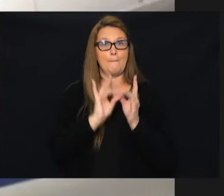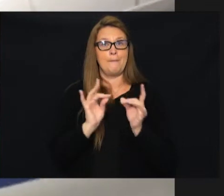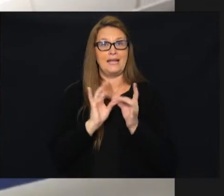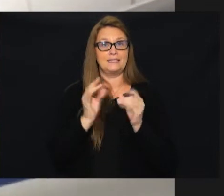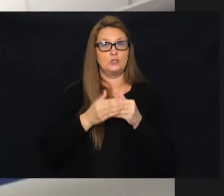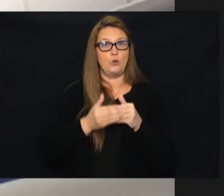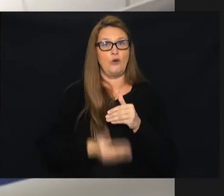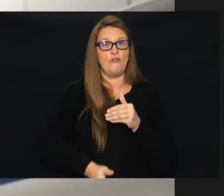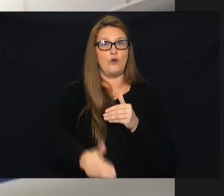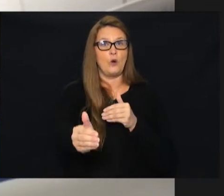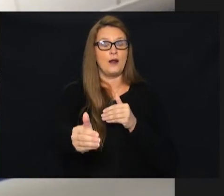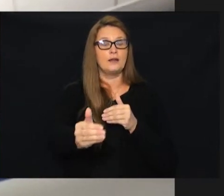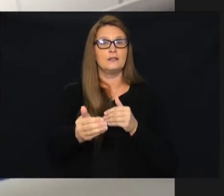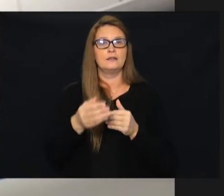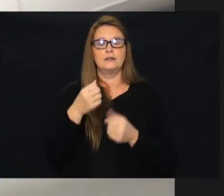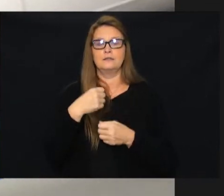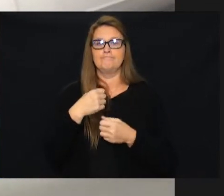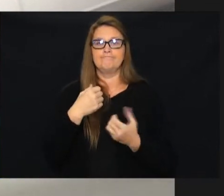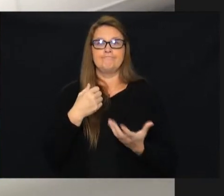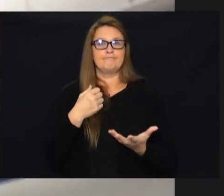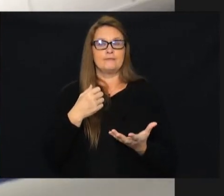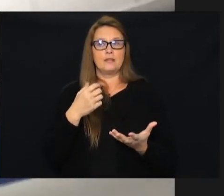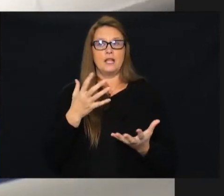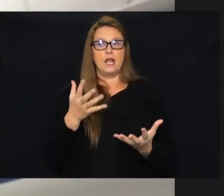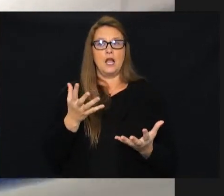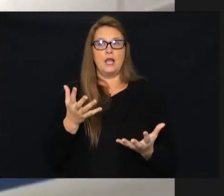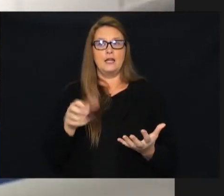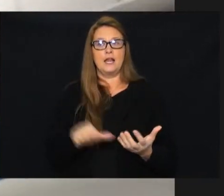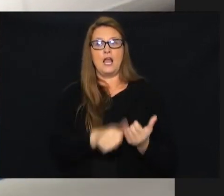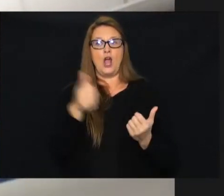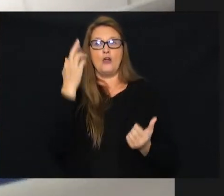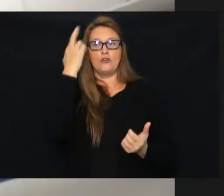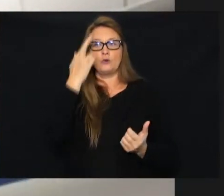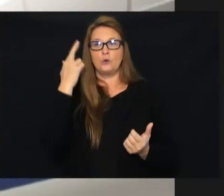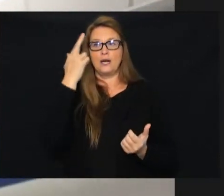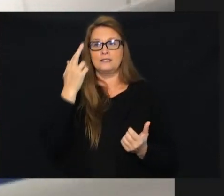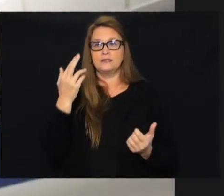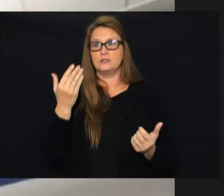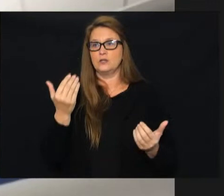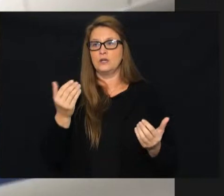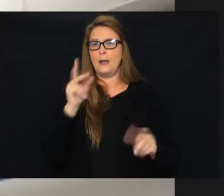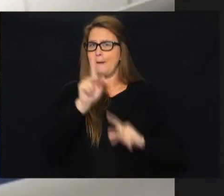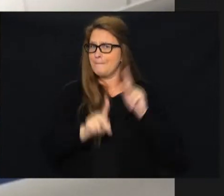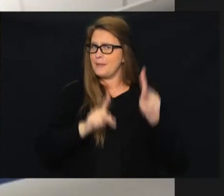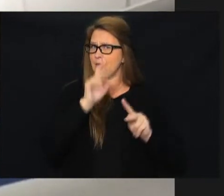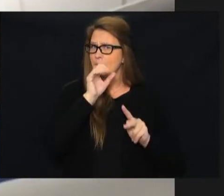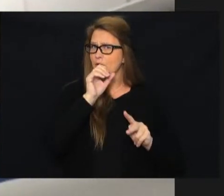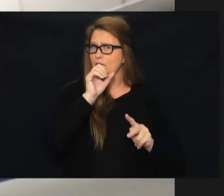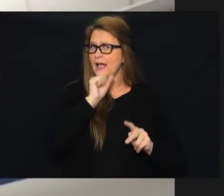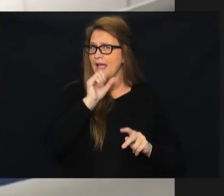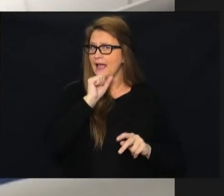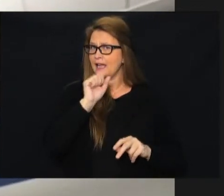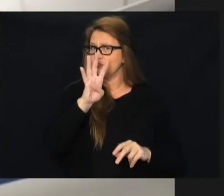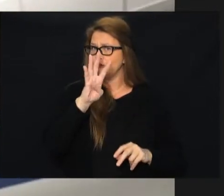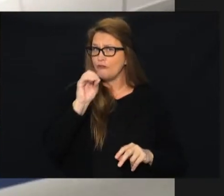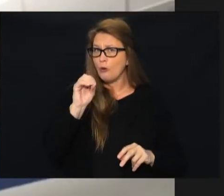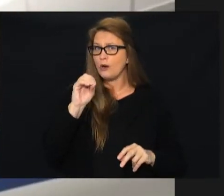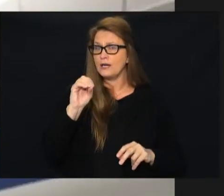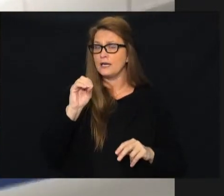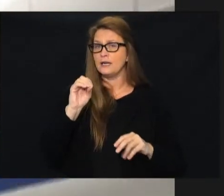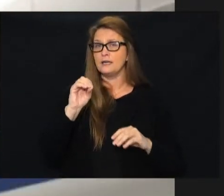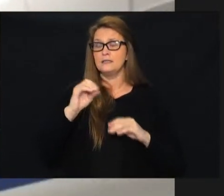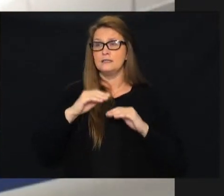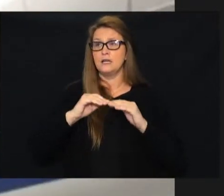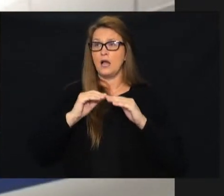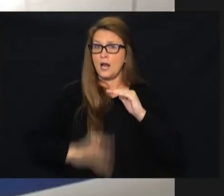forward or make it more profound. And one of the other reasons I asked it is there's a demarcation here. People under the age of 40 aren't getting vaccinated. People over